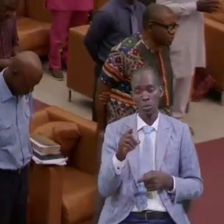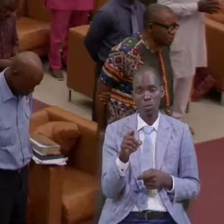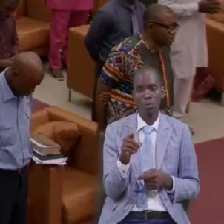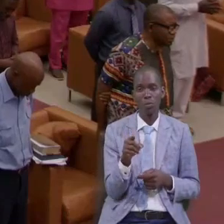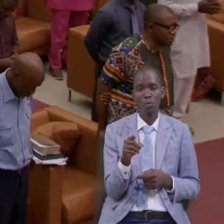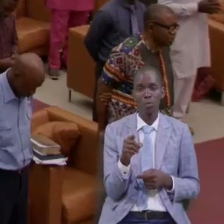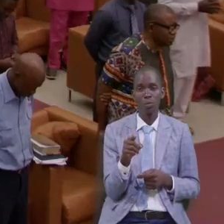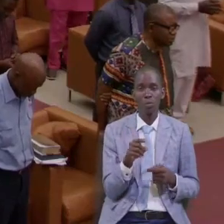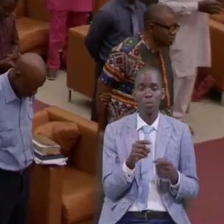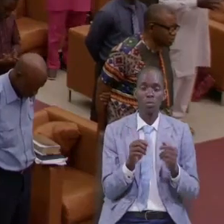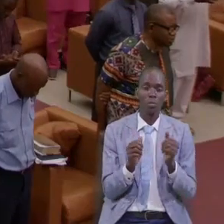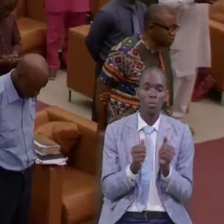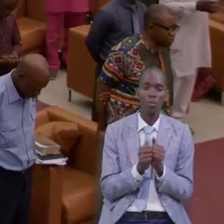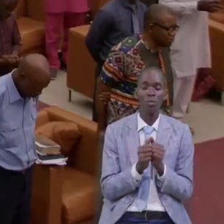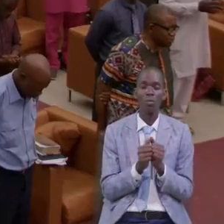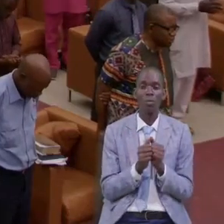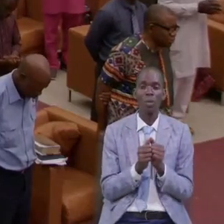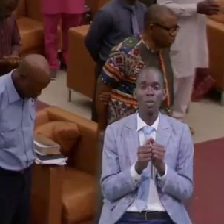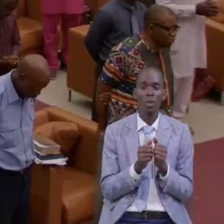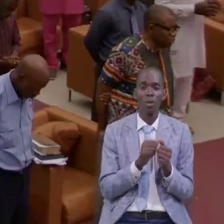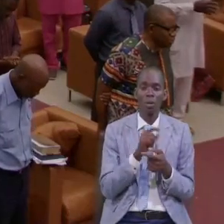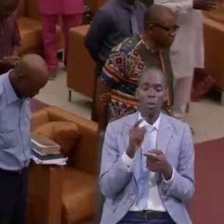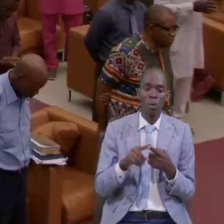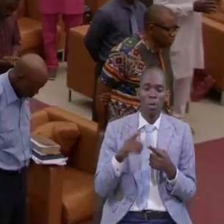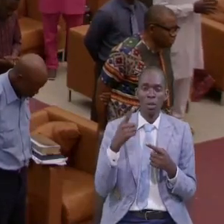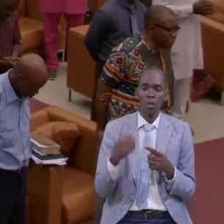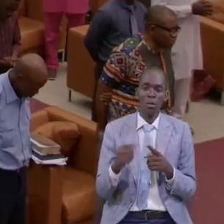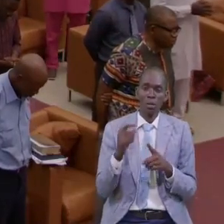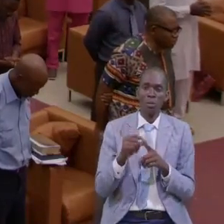when the message comes unto you,